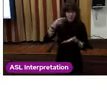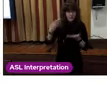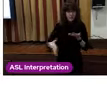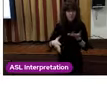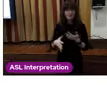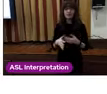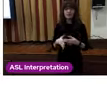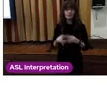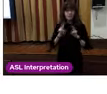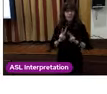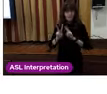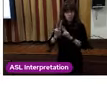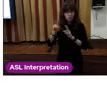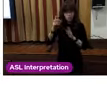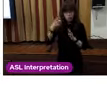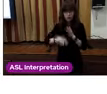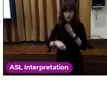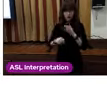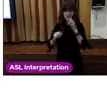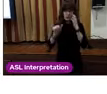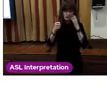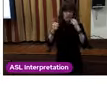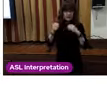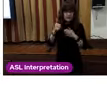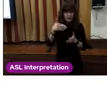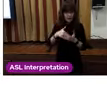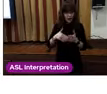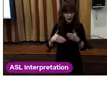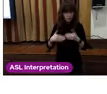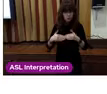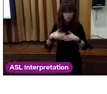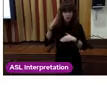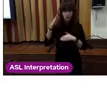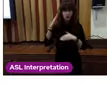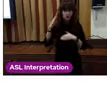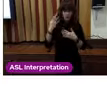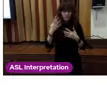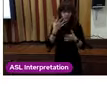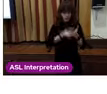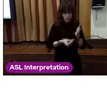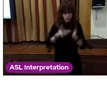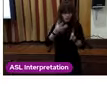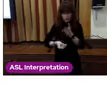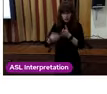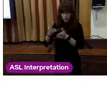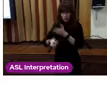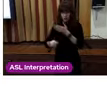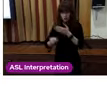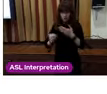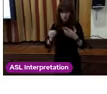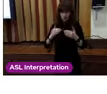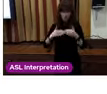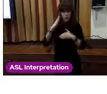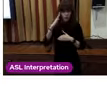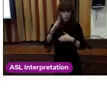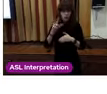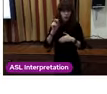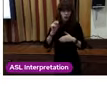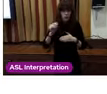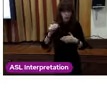up to $10,000 per funeral. And if you lose 2 or 3 people, that's $20,000-$30,000. If you're a working family, I